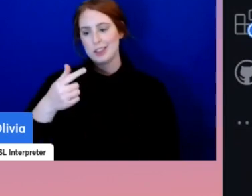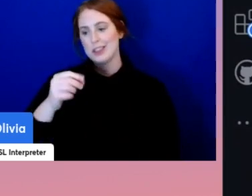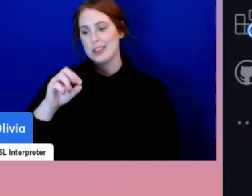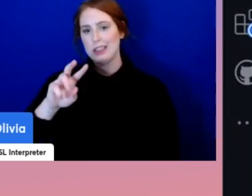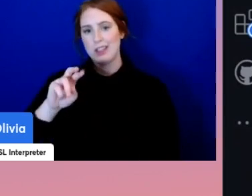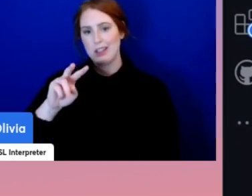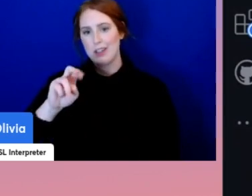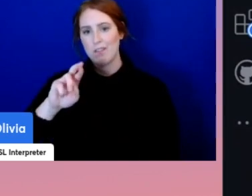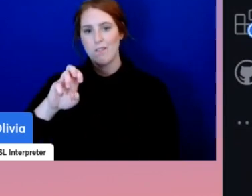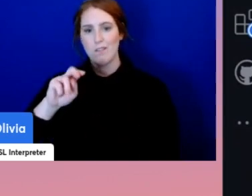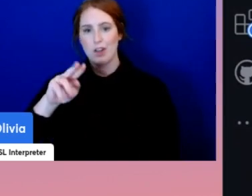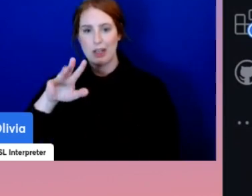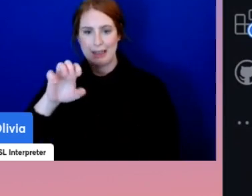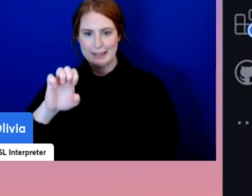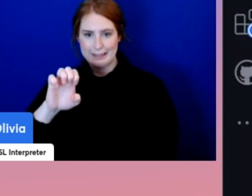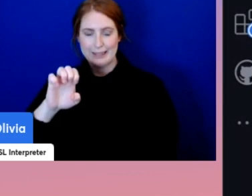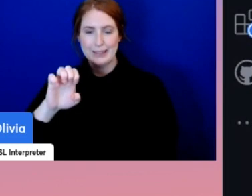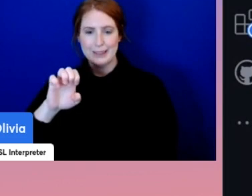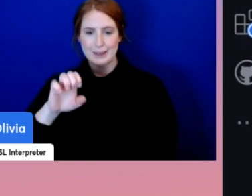So